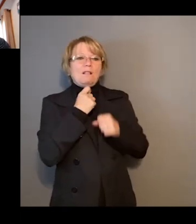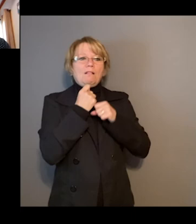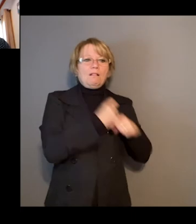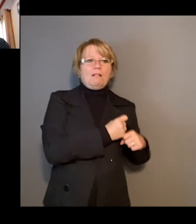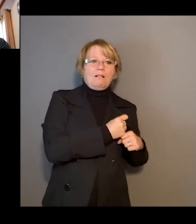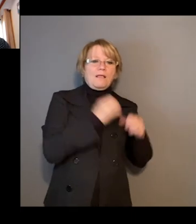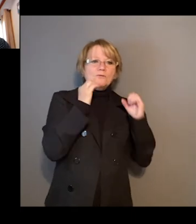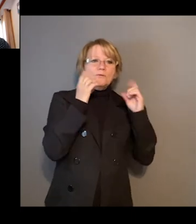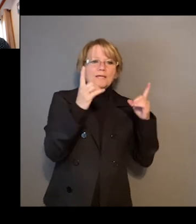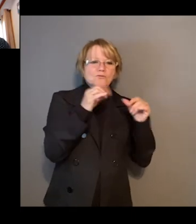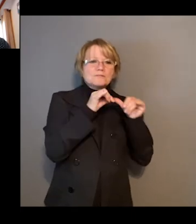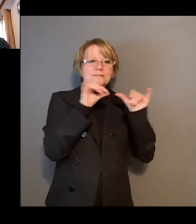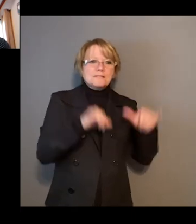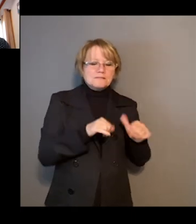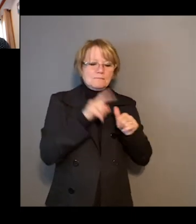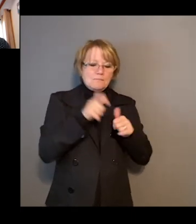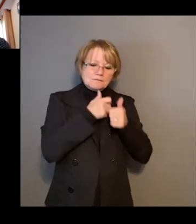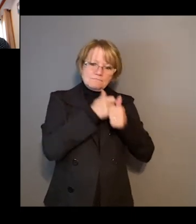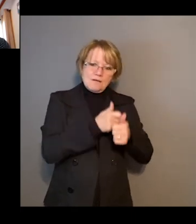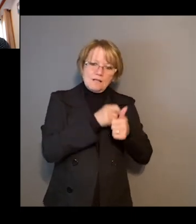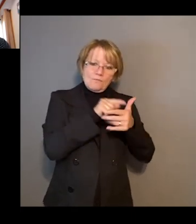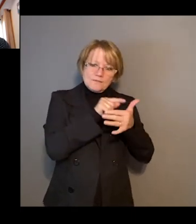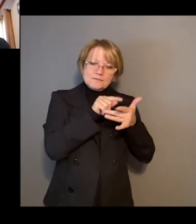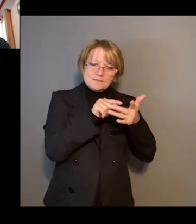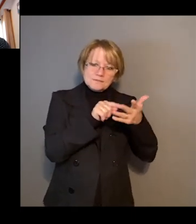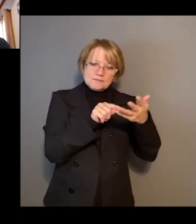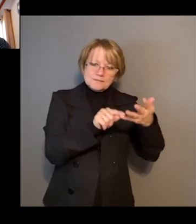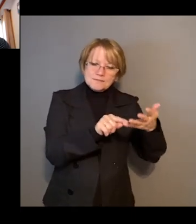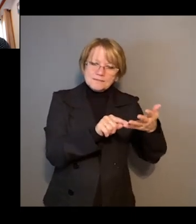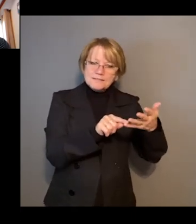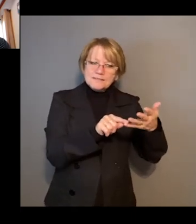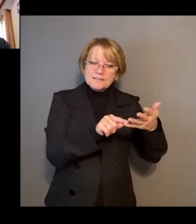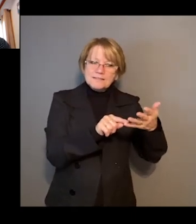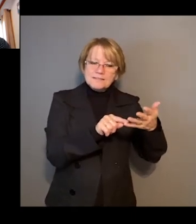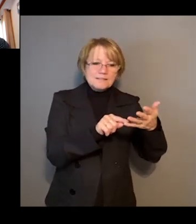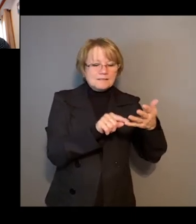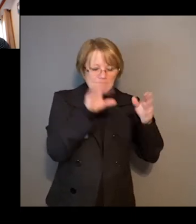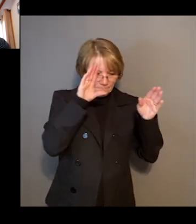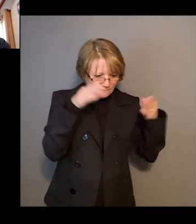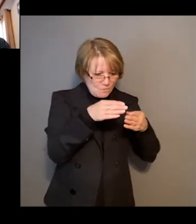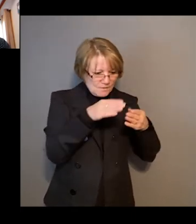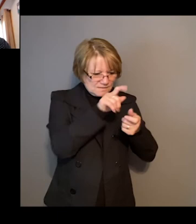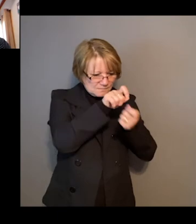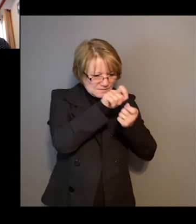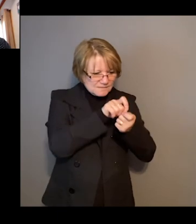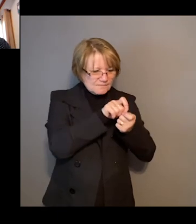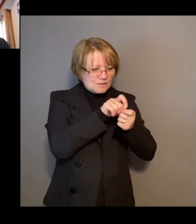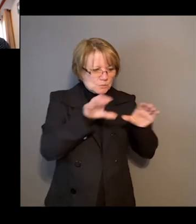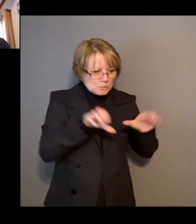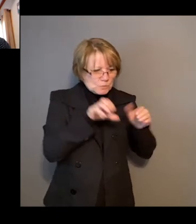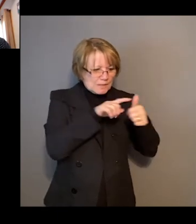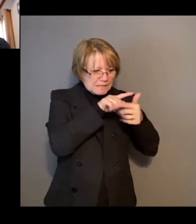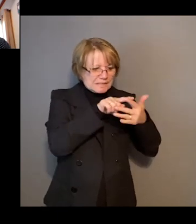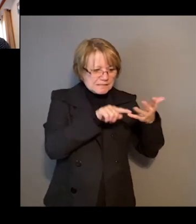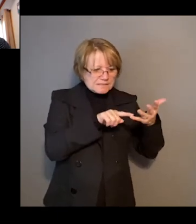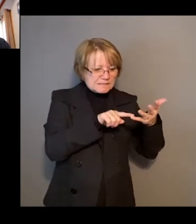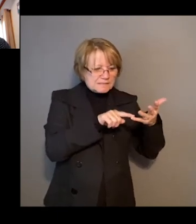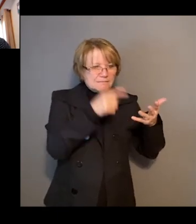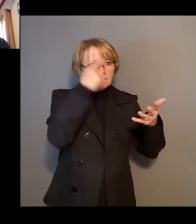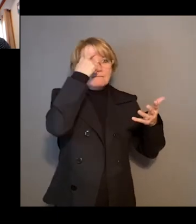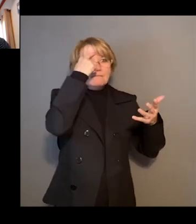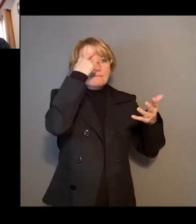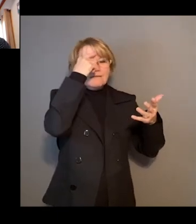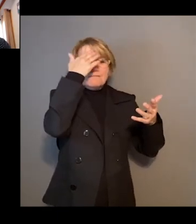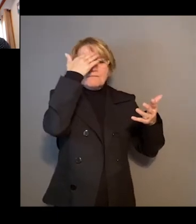that have to be followed. And we're so focused on doing these things that we forget to just build relationships